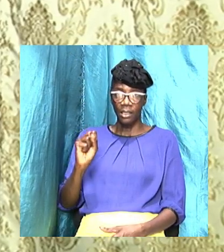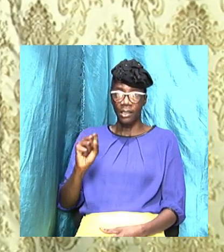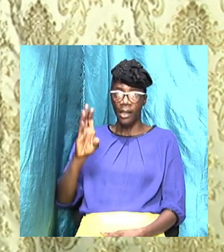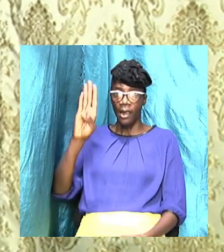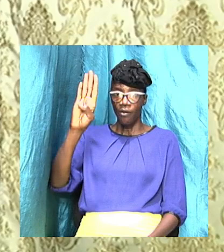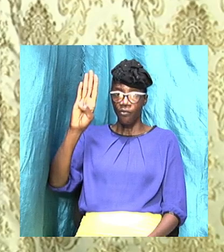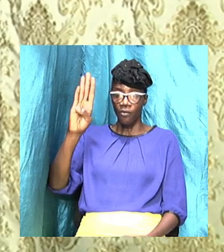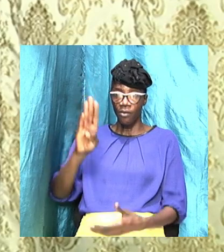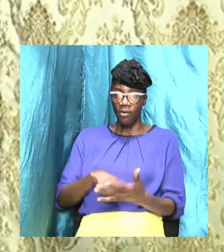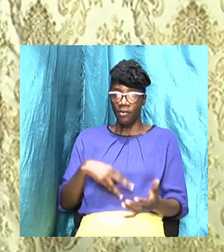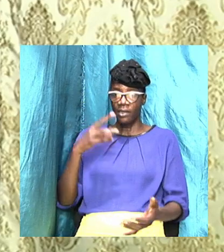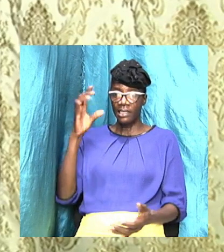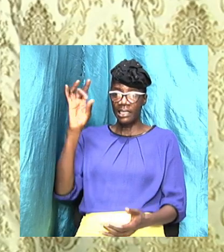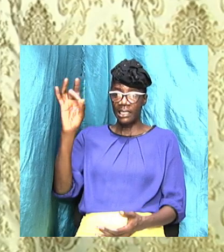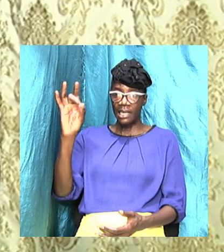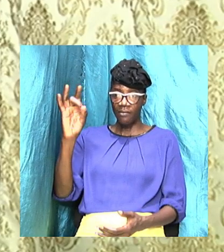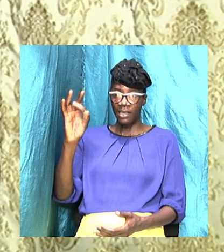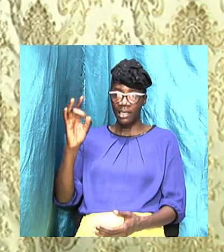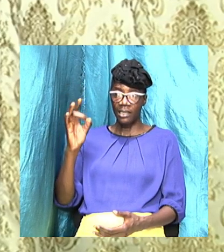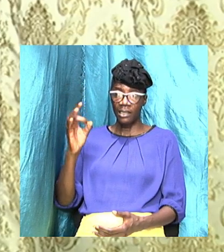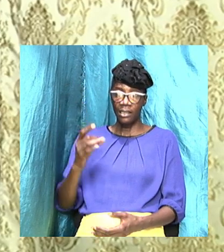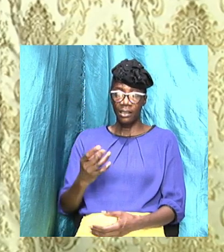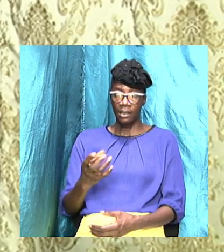4 and 7.